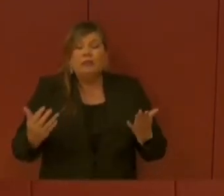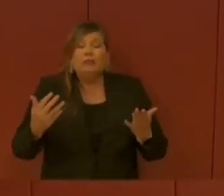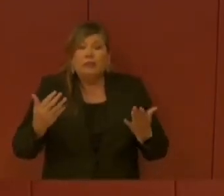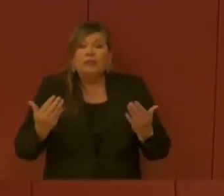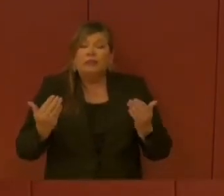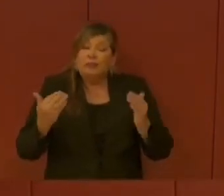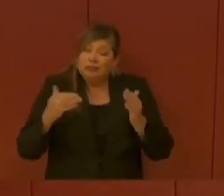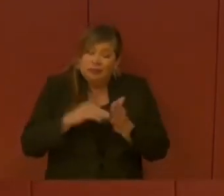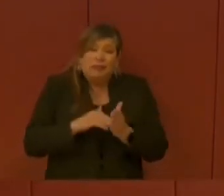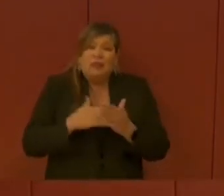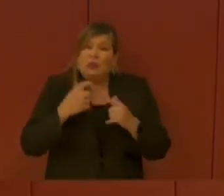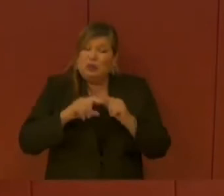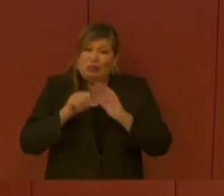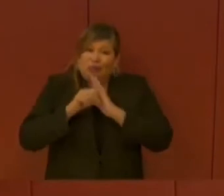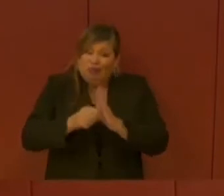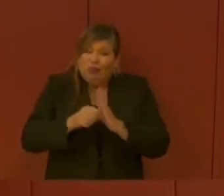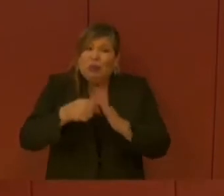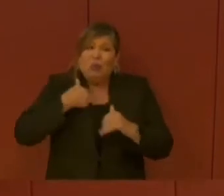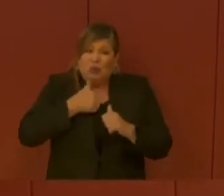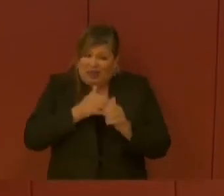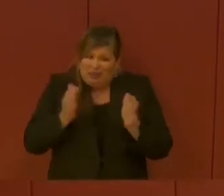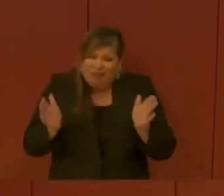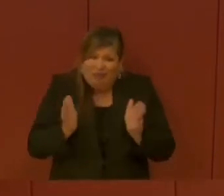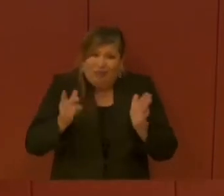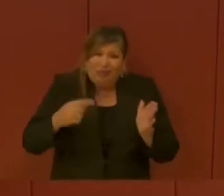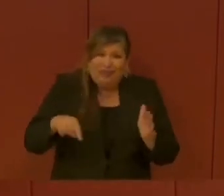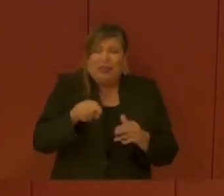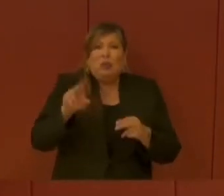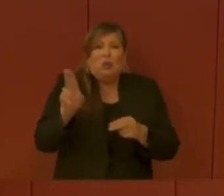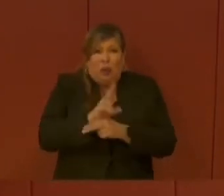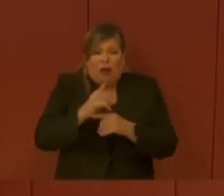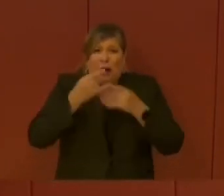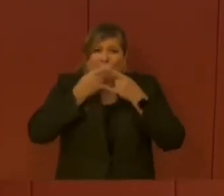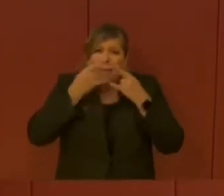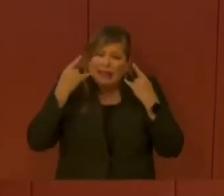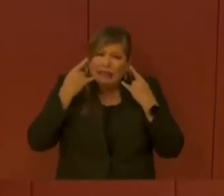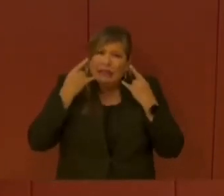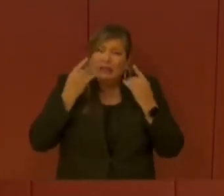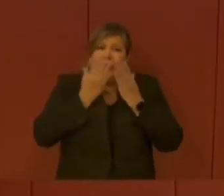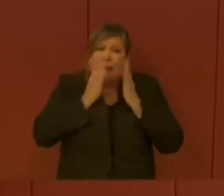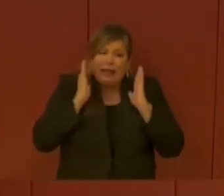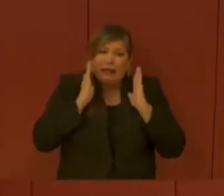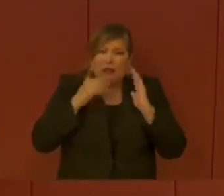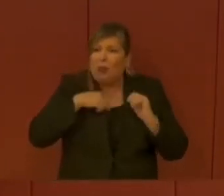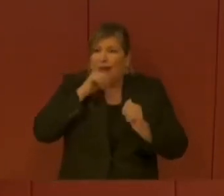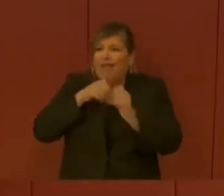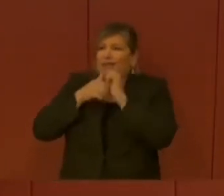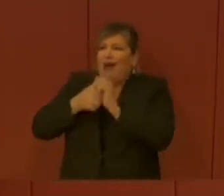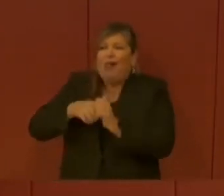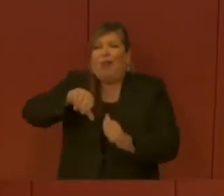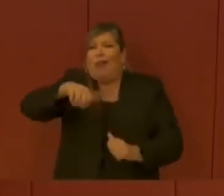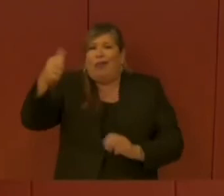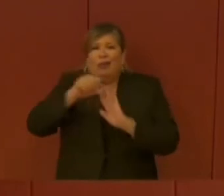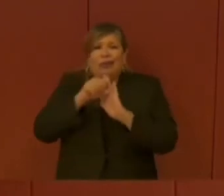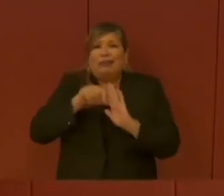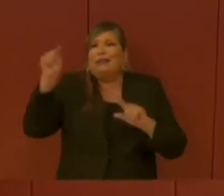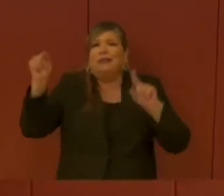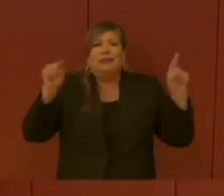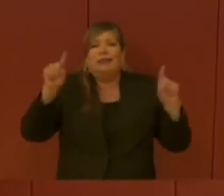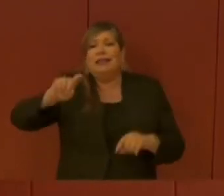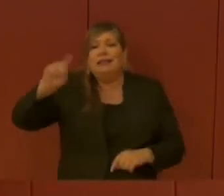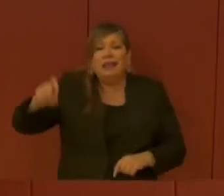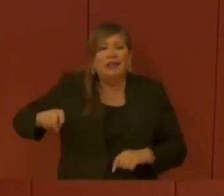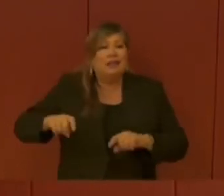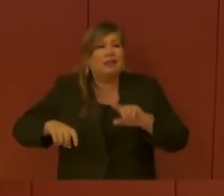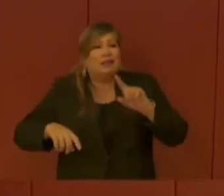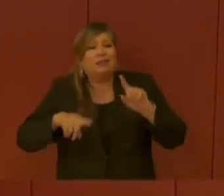be doubling down on mask wearing, not arguing to follow the example of Texas and other states that I